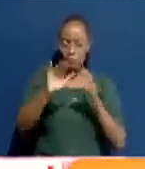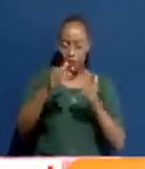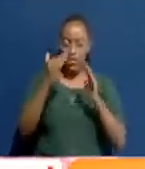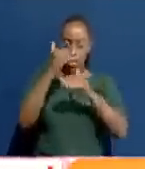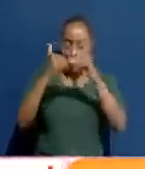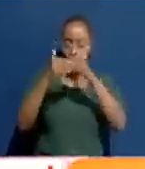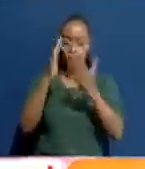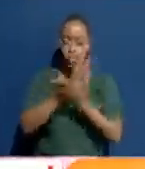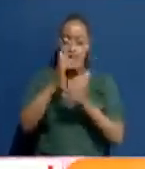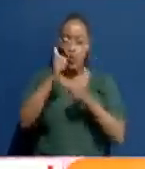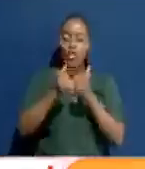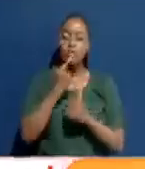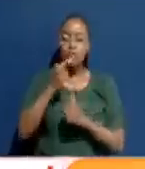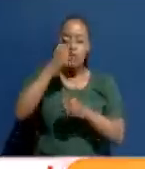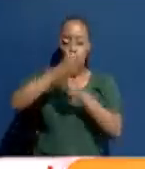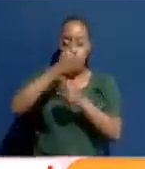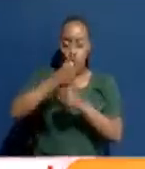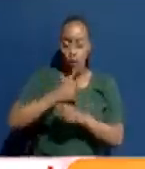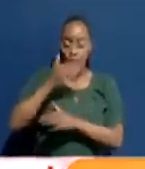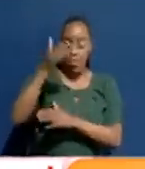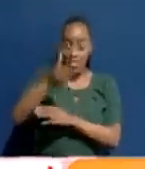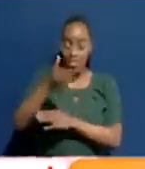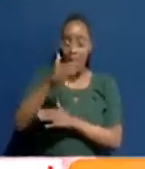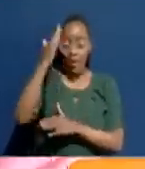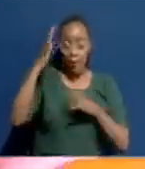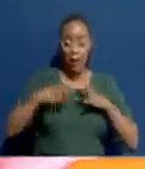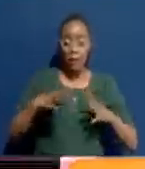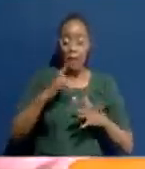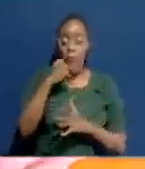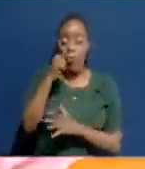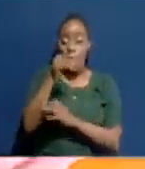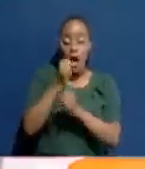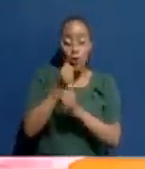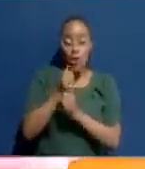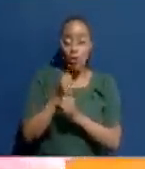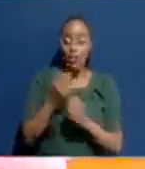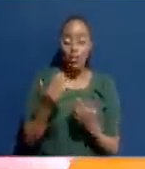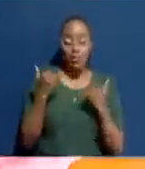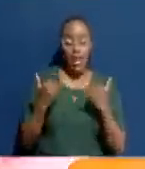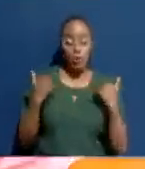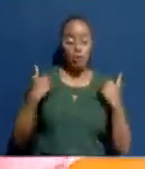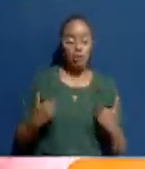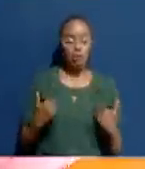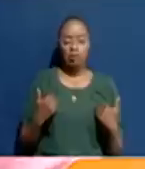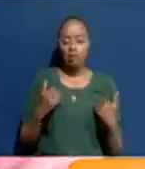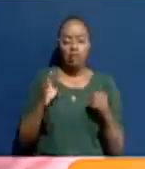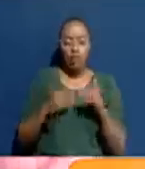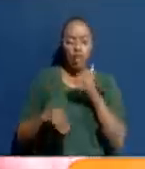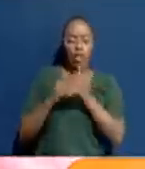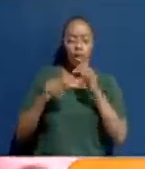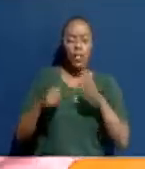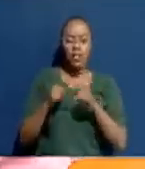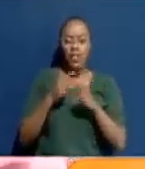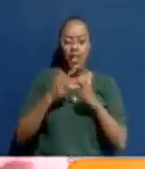hiyo yenye wanafanya, wanasema kuna mjengo. Tayari kuna wenye wako kaio kwa hiyo kazi. Sasa uniambia pia sisi tujiongeze hapo.